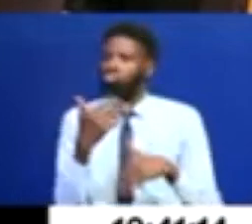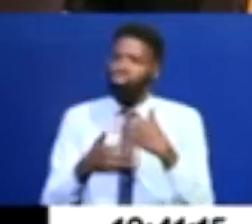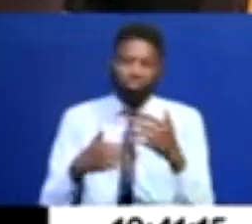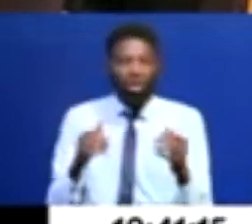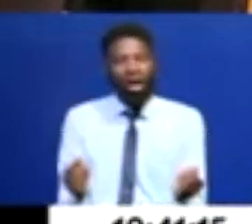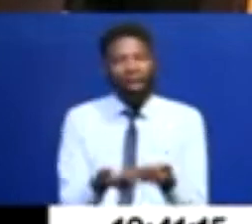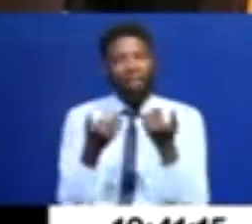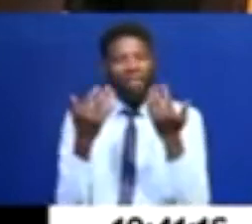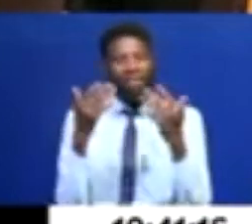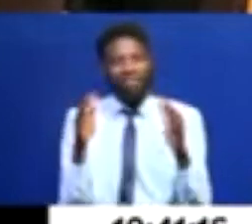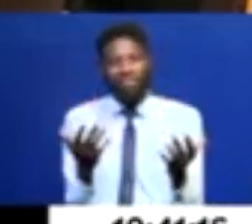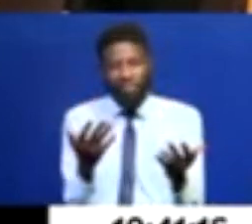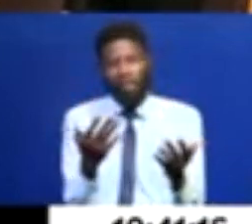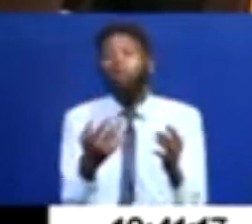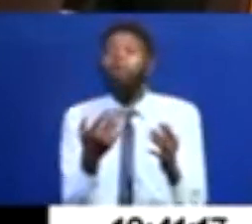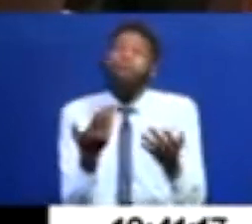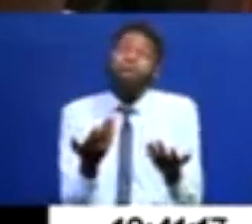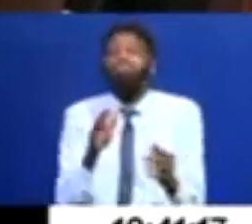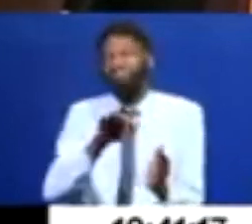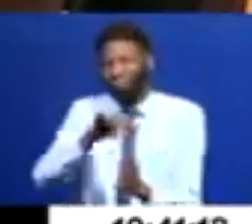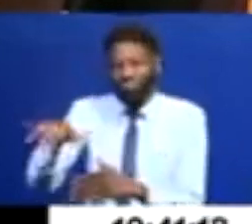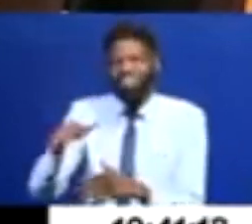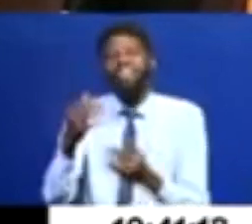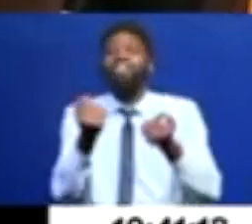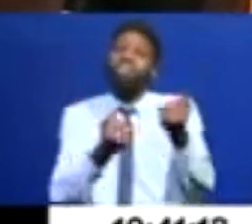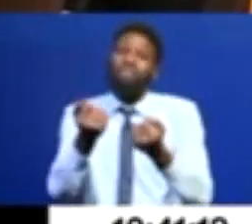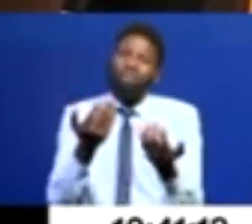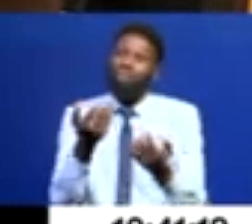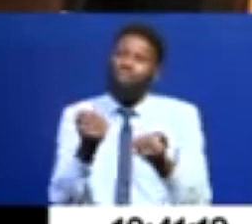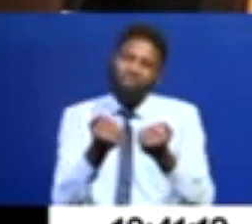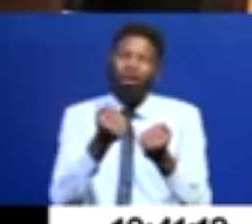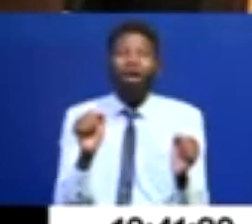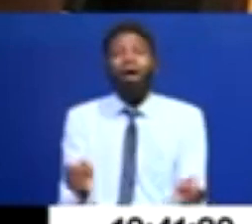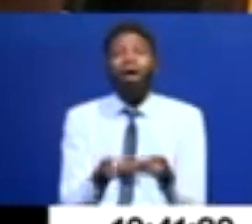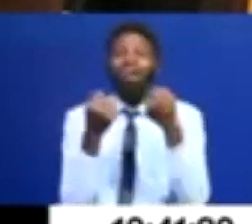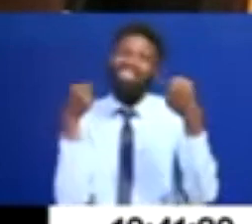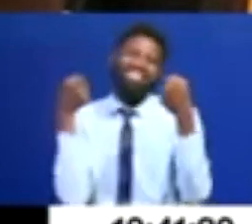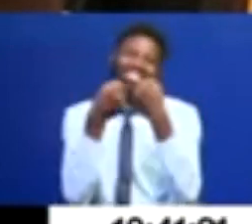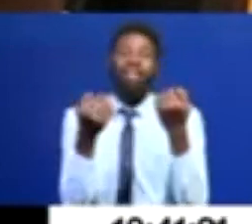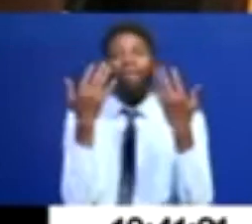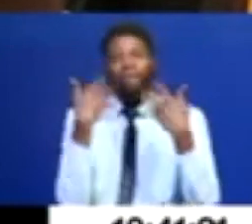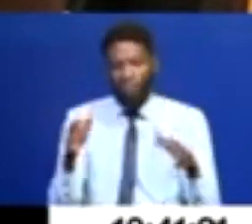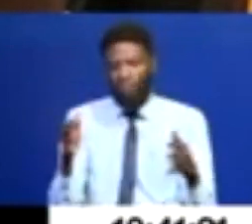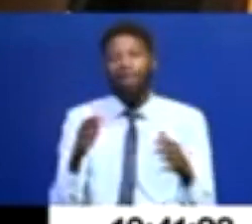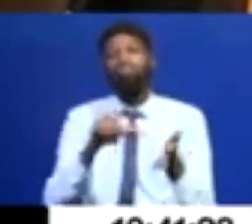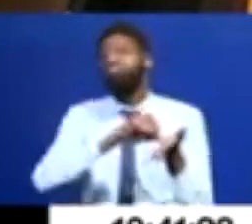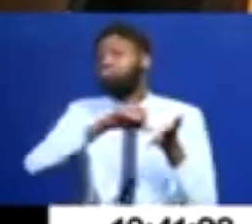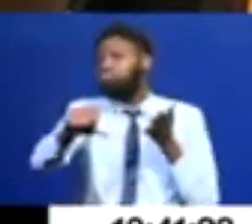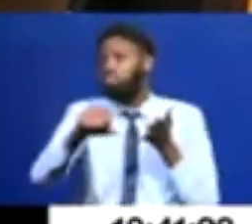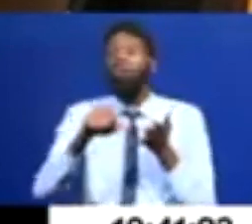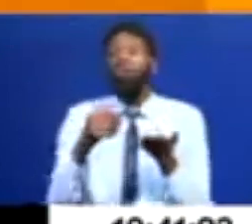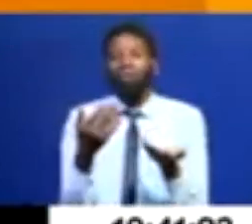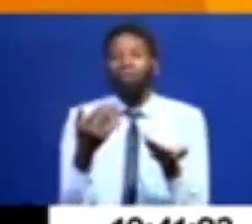for one reason or the other, or let's even use a vehicle, I mean, it's got into an accident, it's written off, I am compensated by my